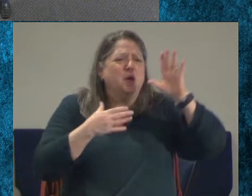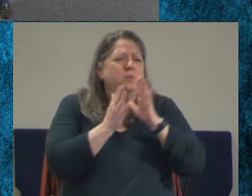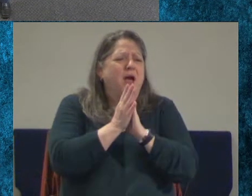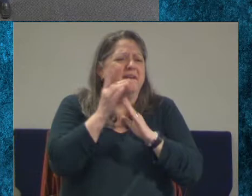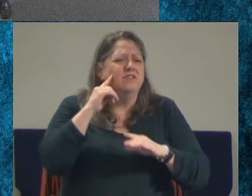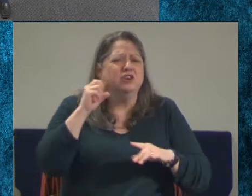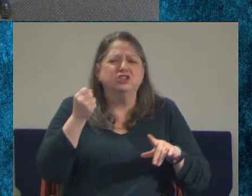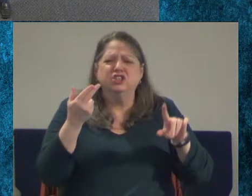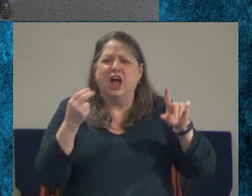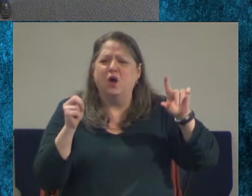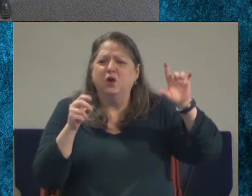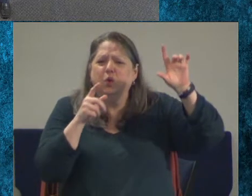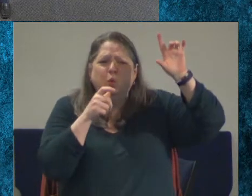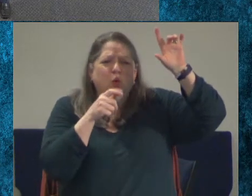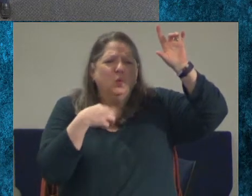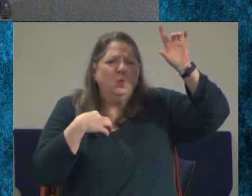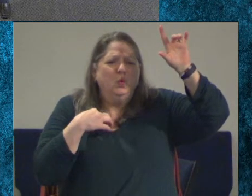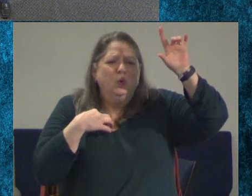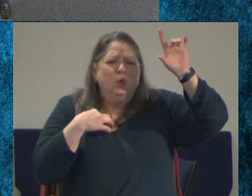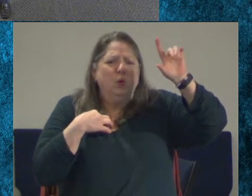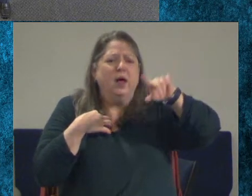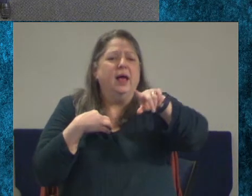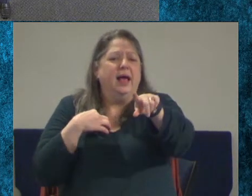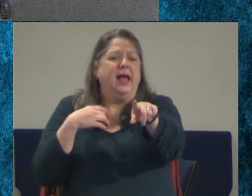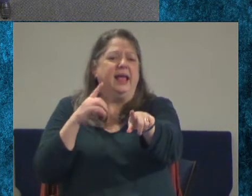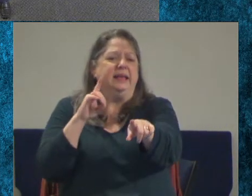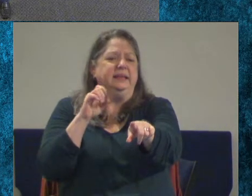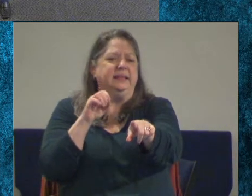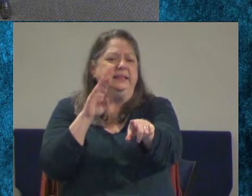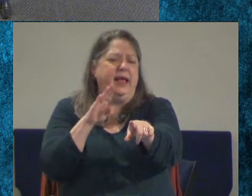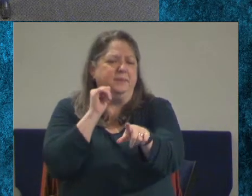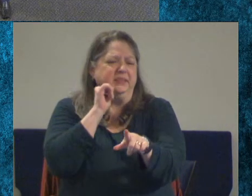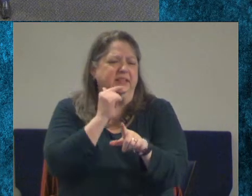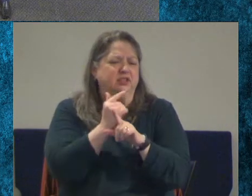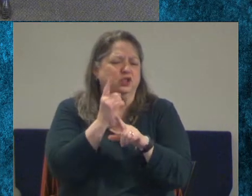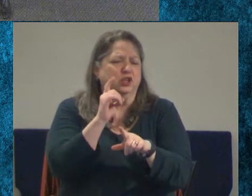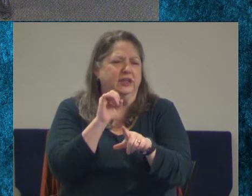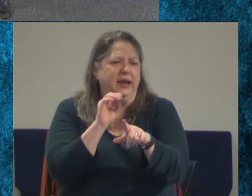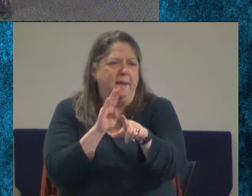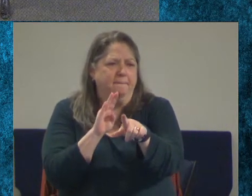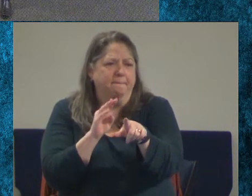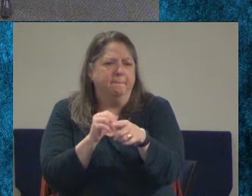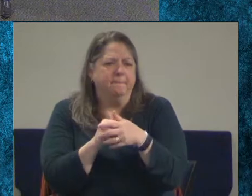loud. Anybody? Sister Deb, please.